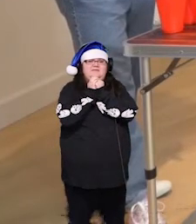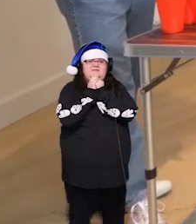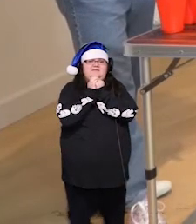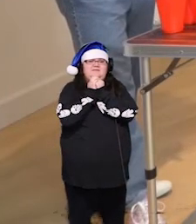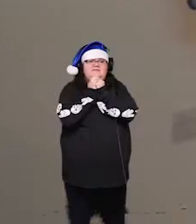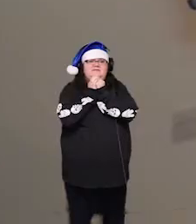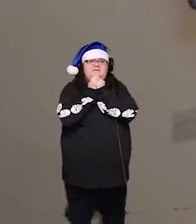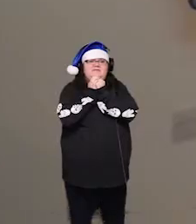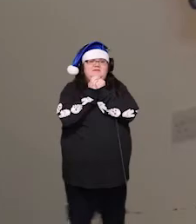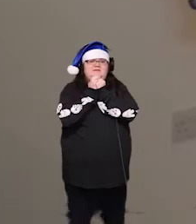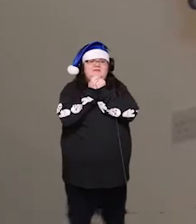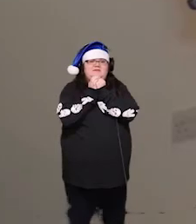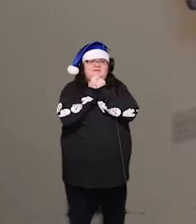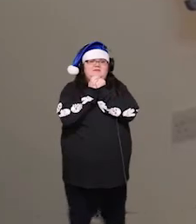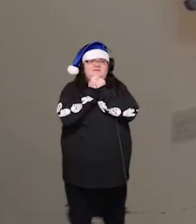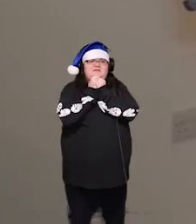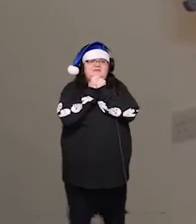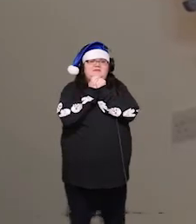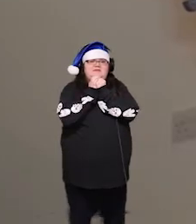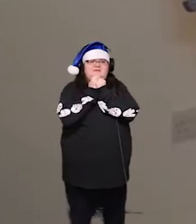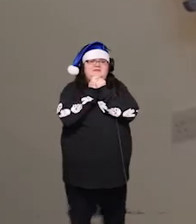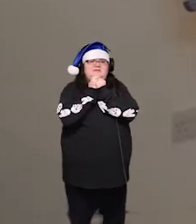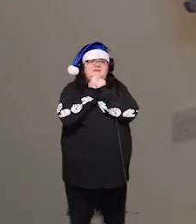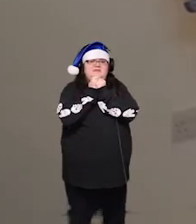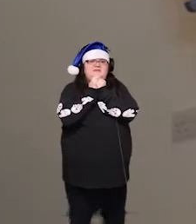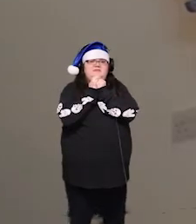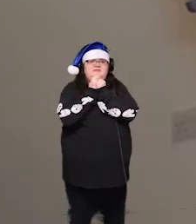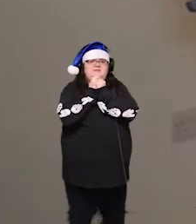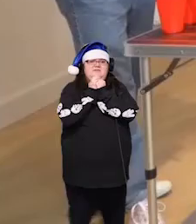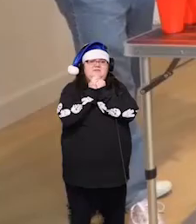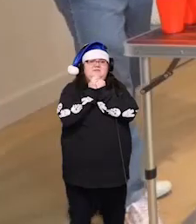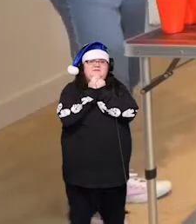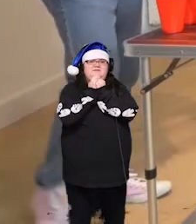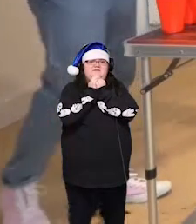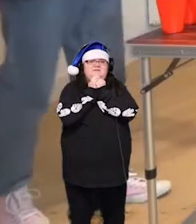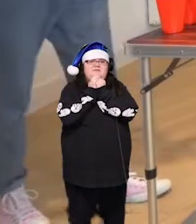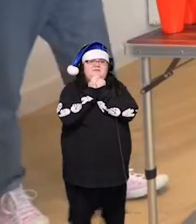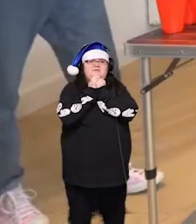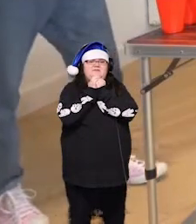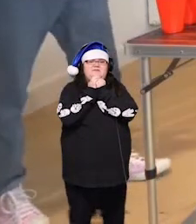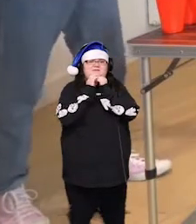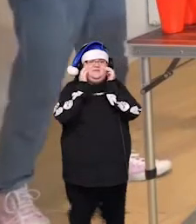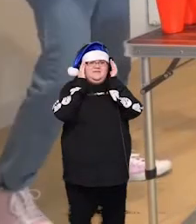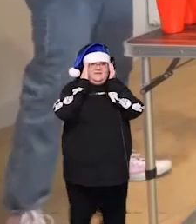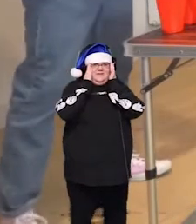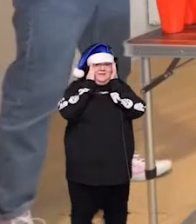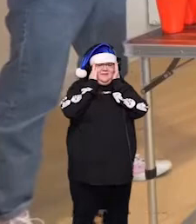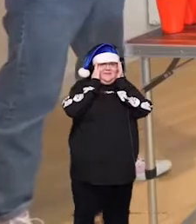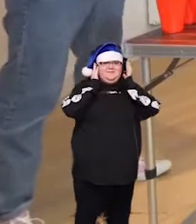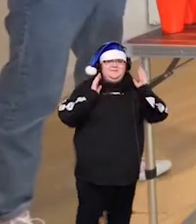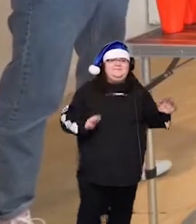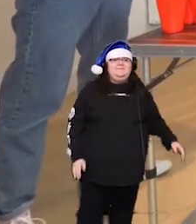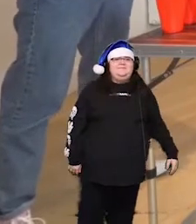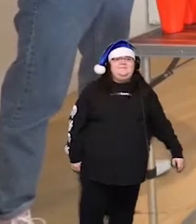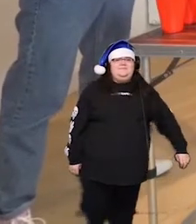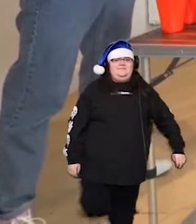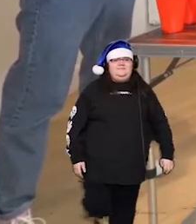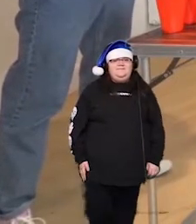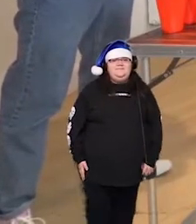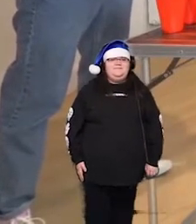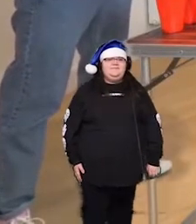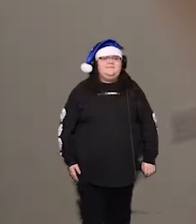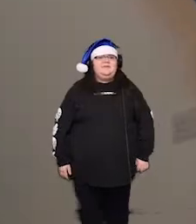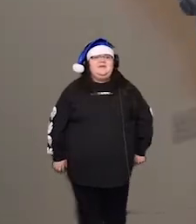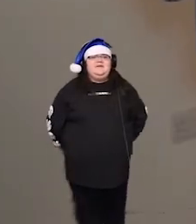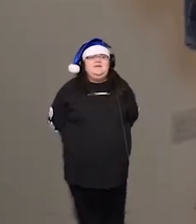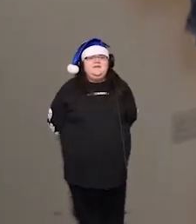Germany, but is it Austria? Wait, but is it Germany? No, because now because I feel like you've just pretty much just given me the answer then.